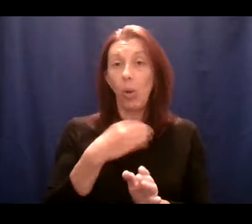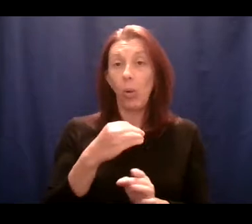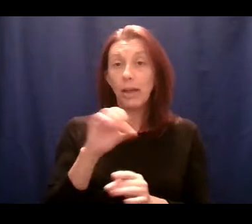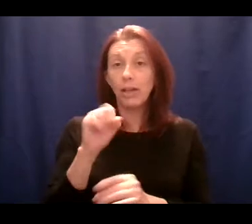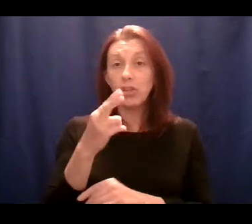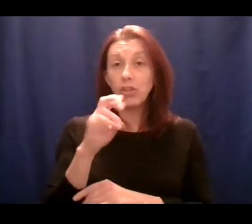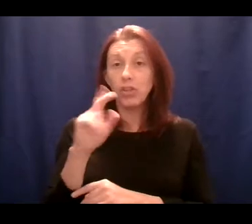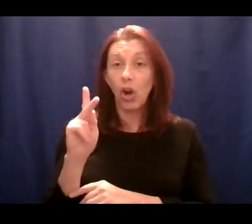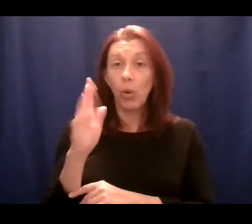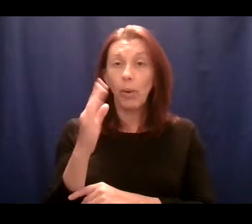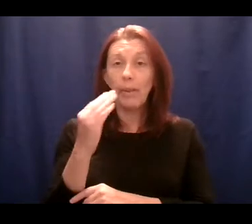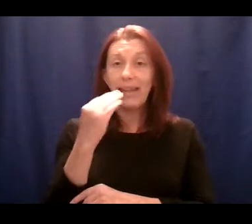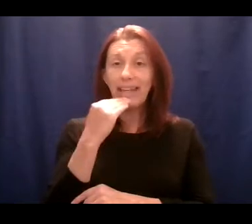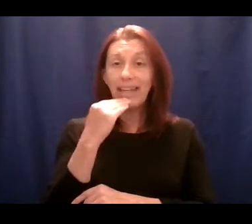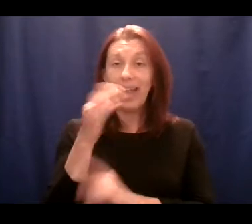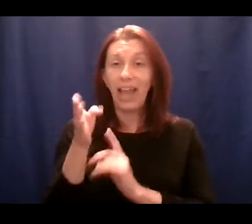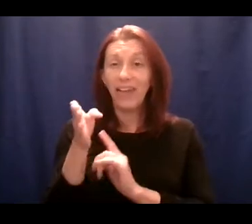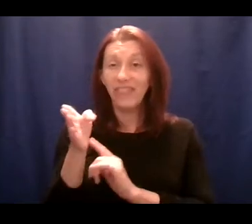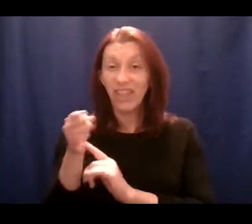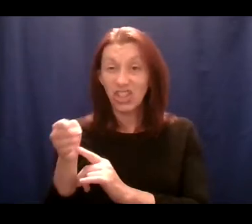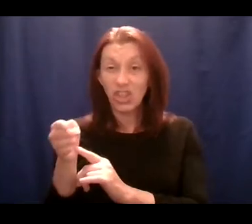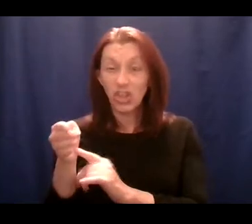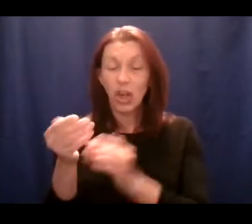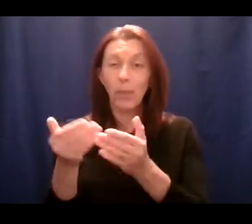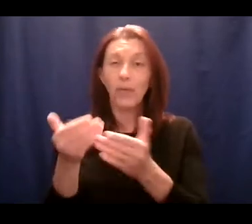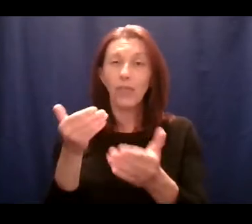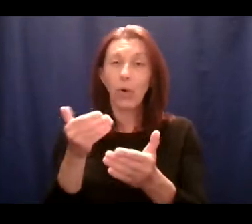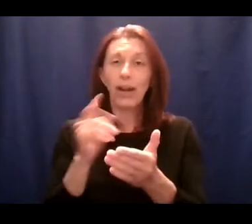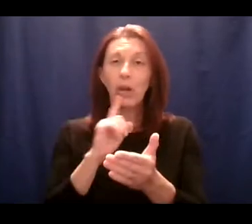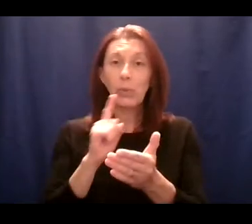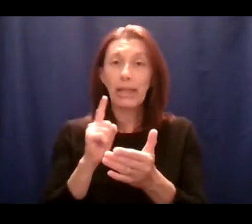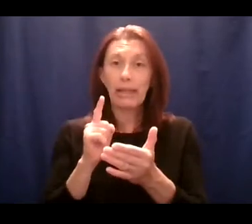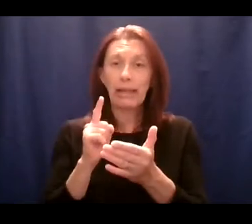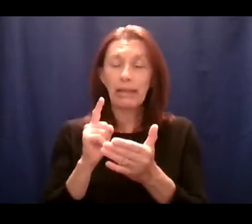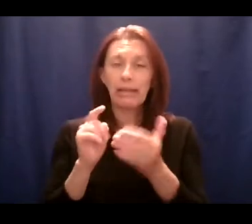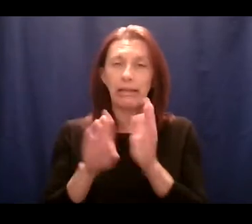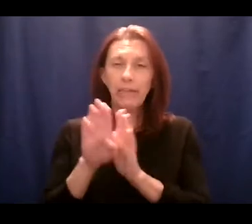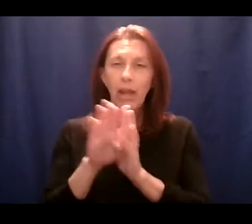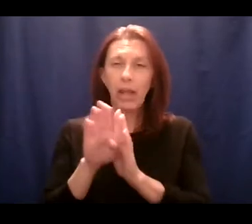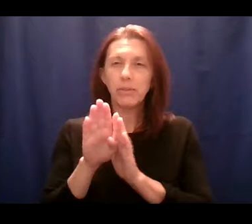closer to fish before it starts to really get the serrated sides to its teeth.